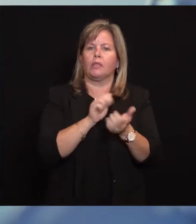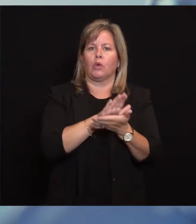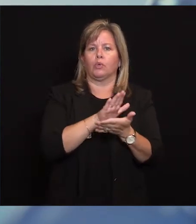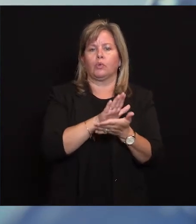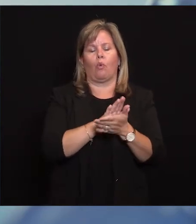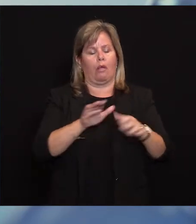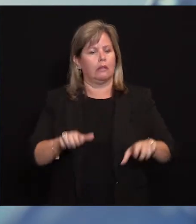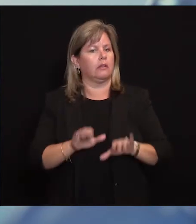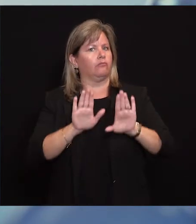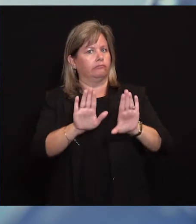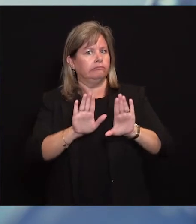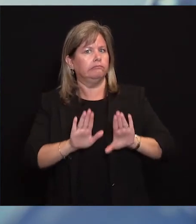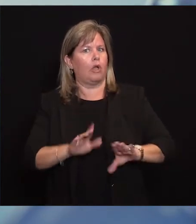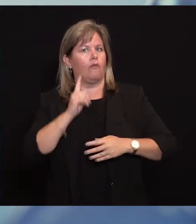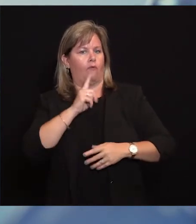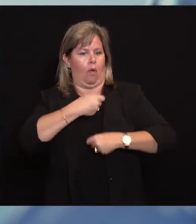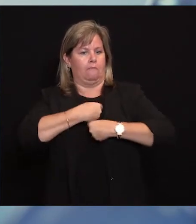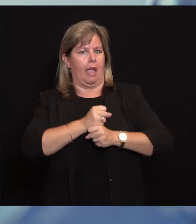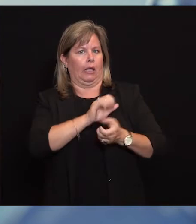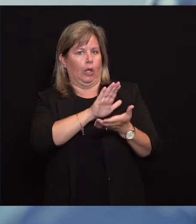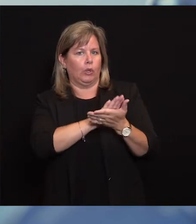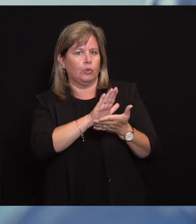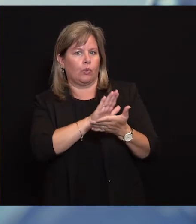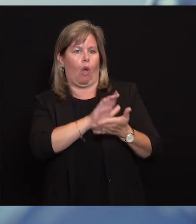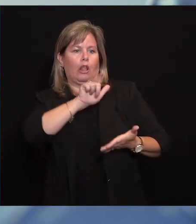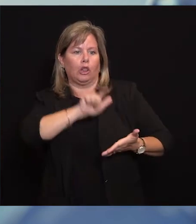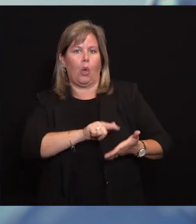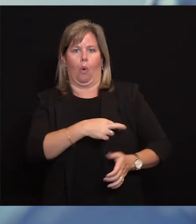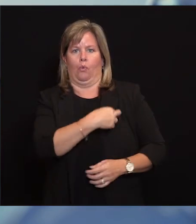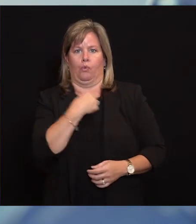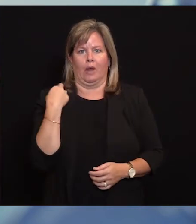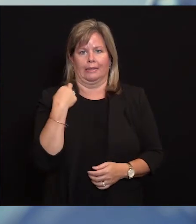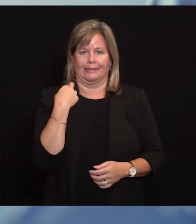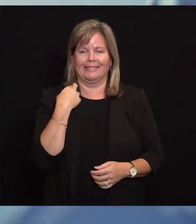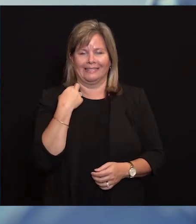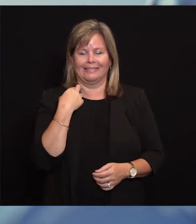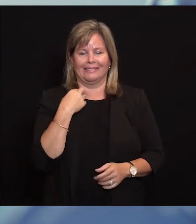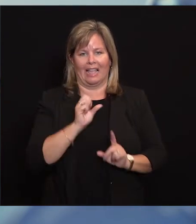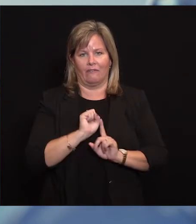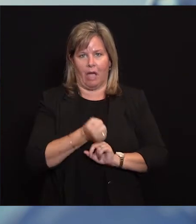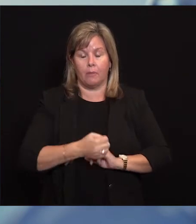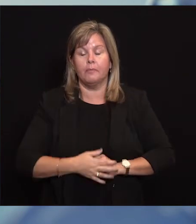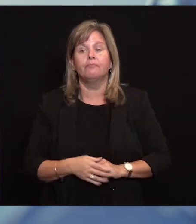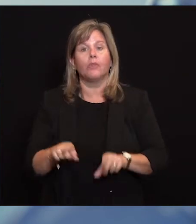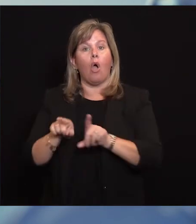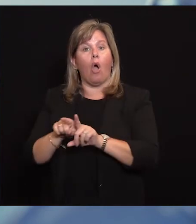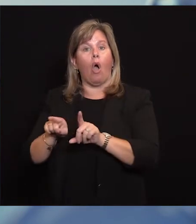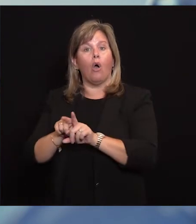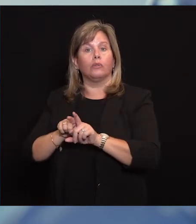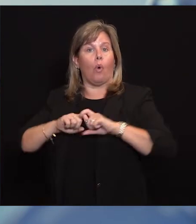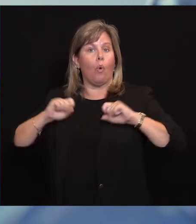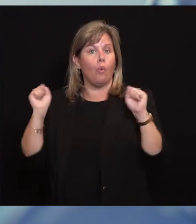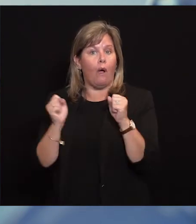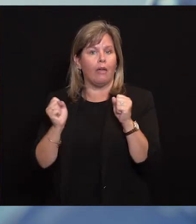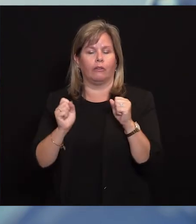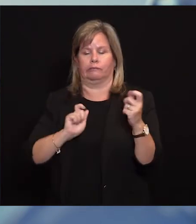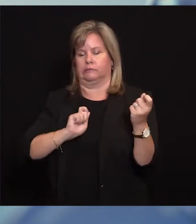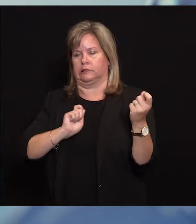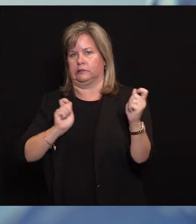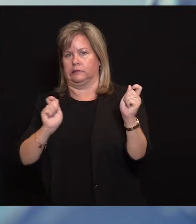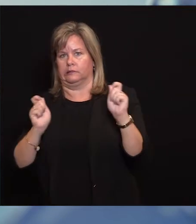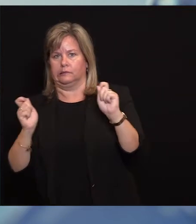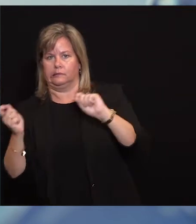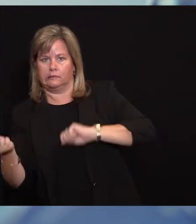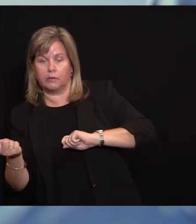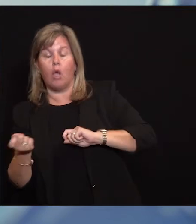that school environment as low risk as possible, and our weather is changing. And as the weather changes, people